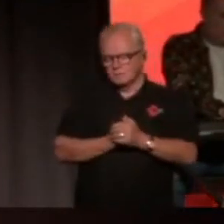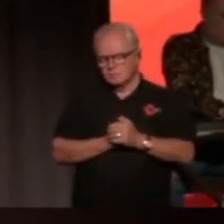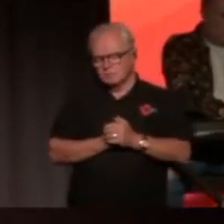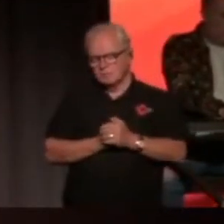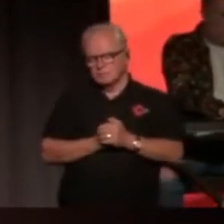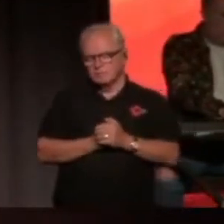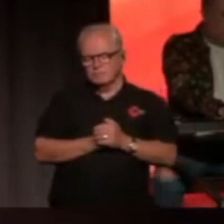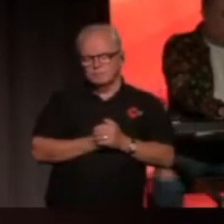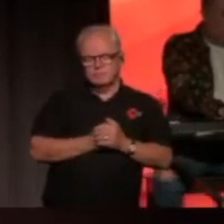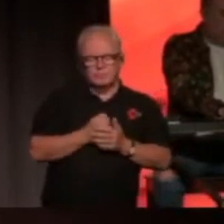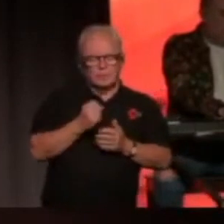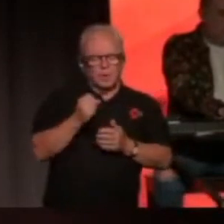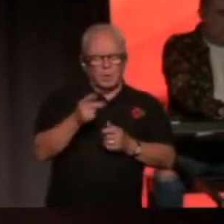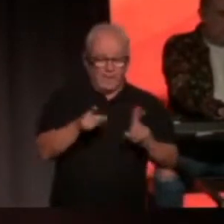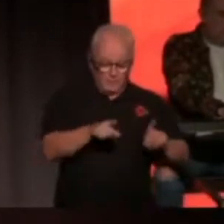Okay.